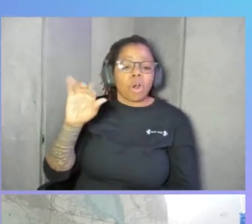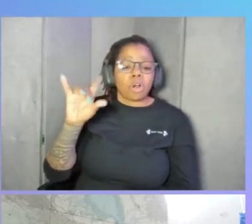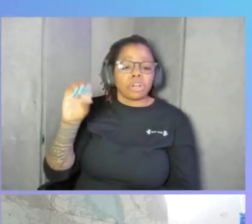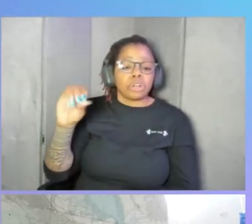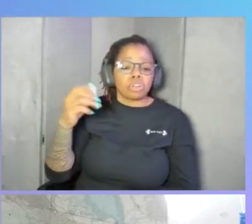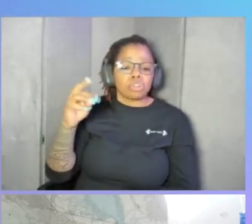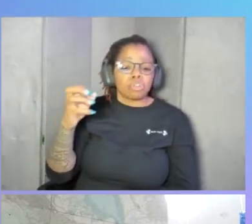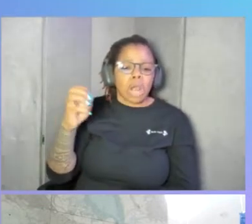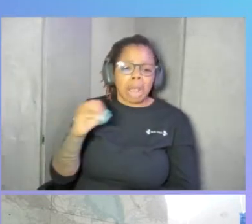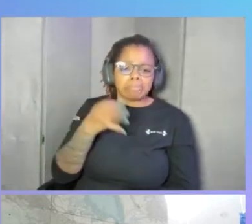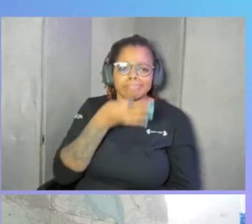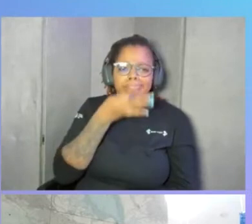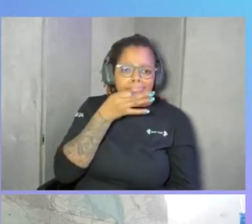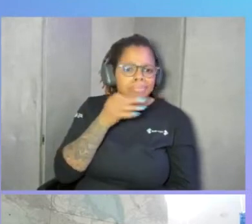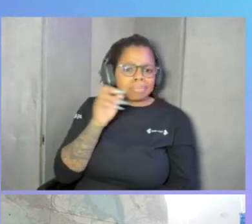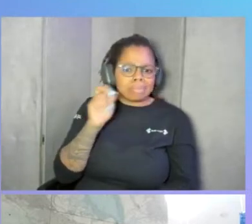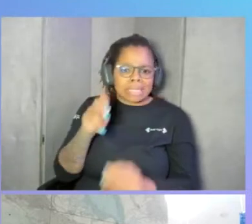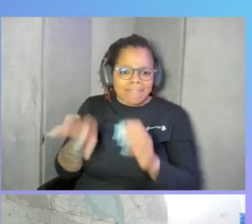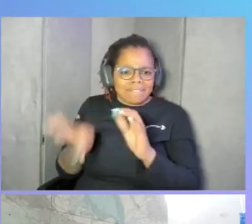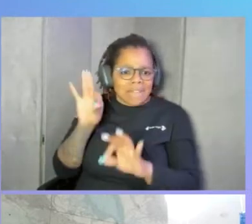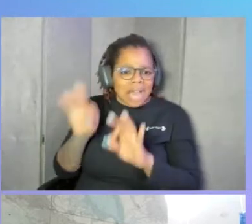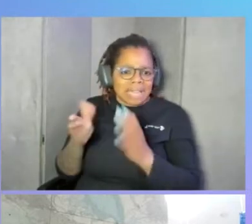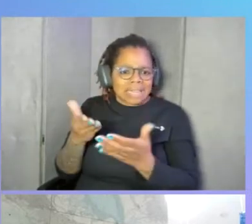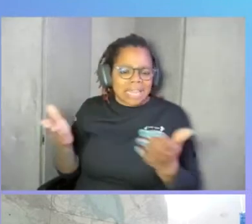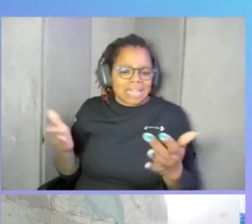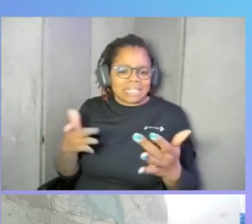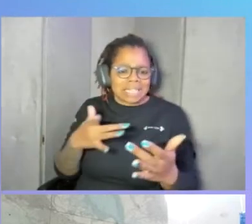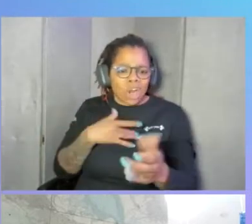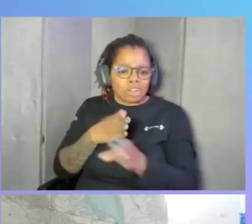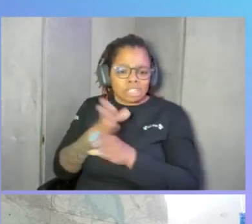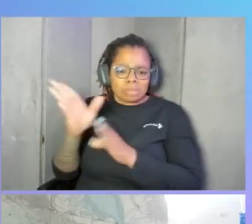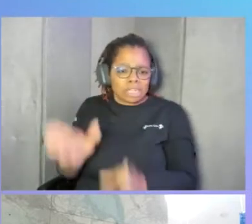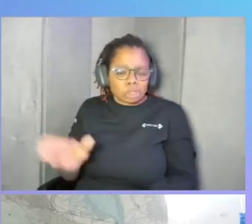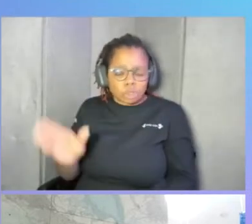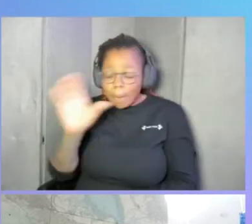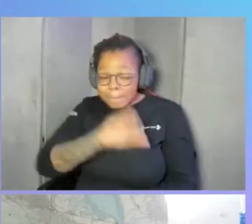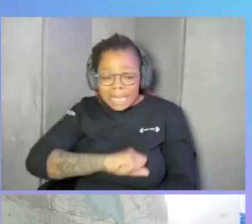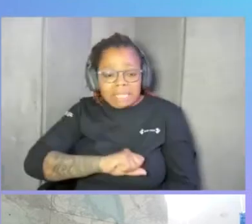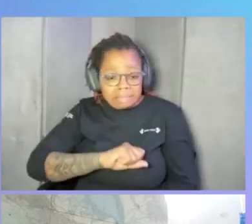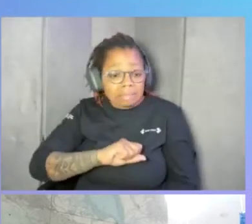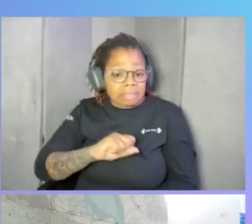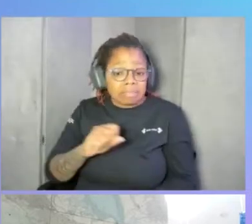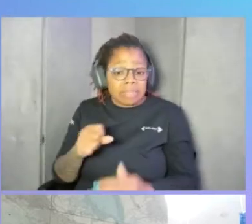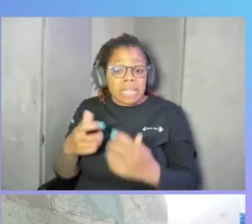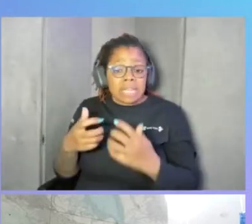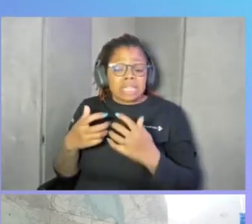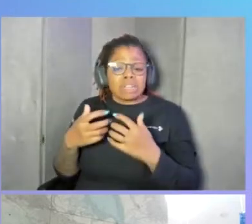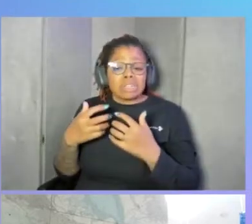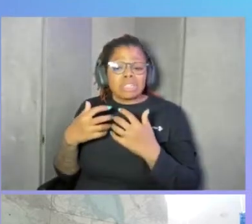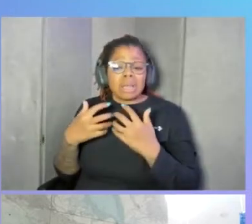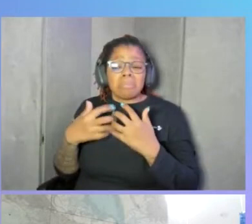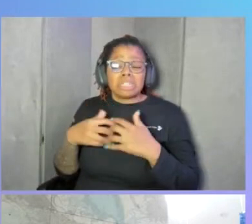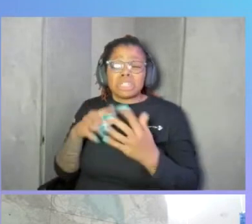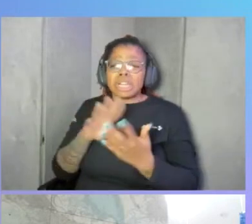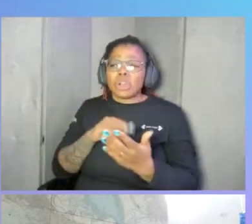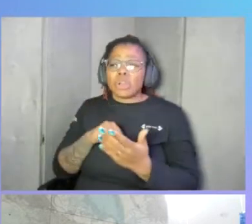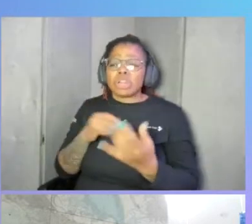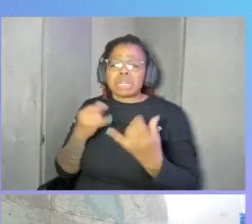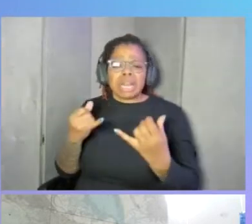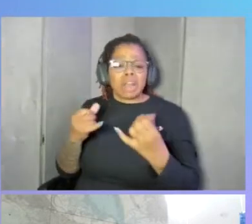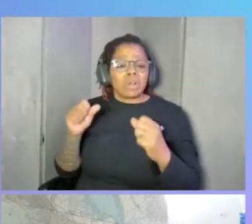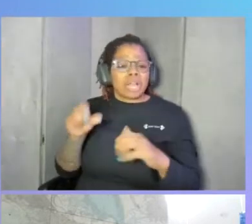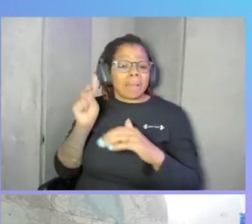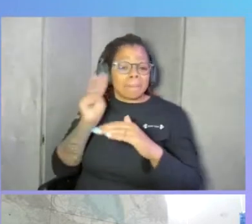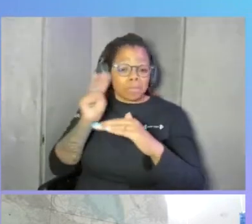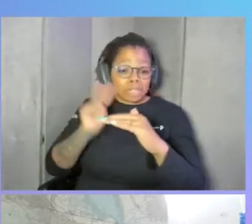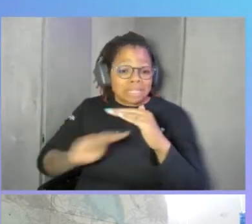at. It picks up things that even cardiologists miss. There's a machine learning right now that can